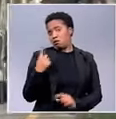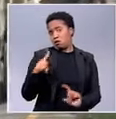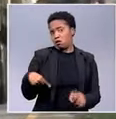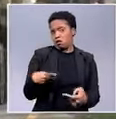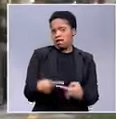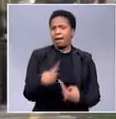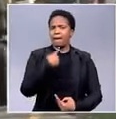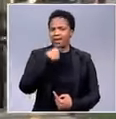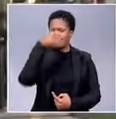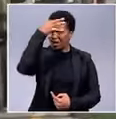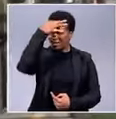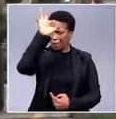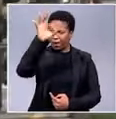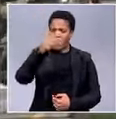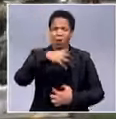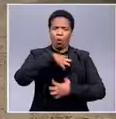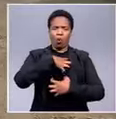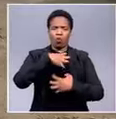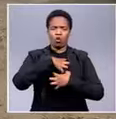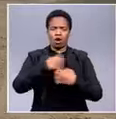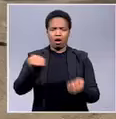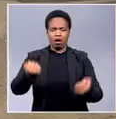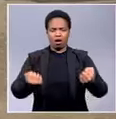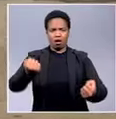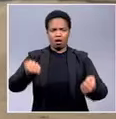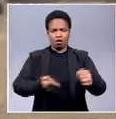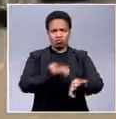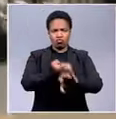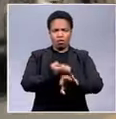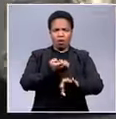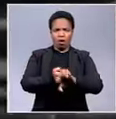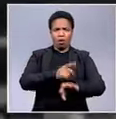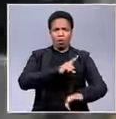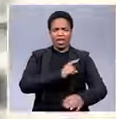accusing government and truck owners of robbing them of jobs